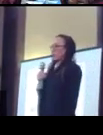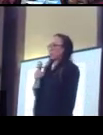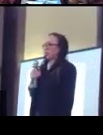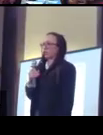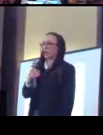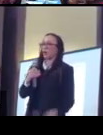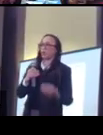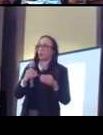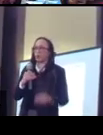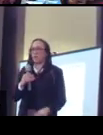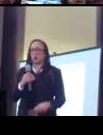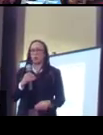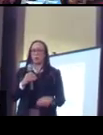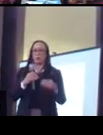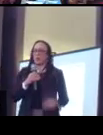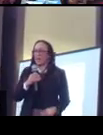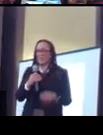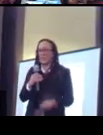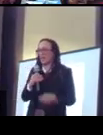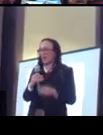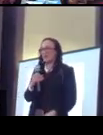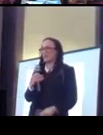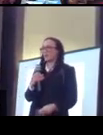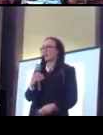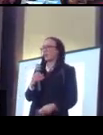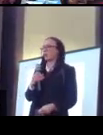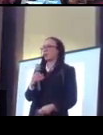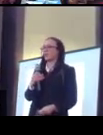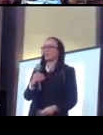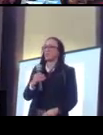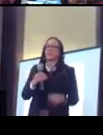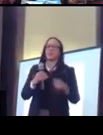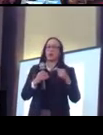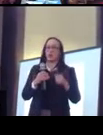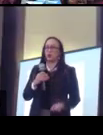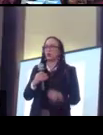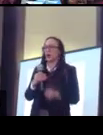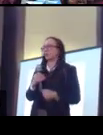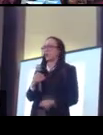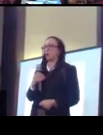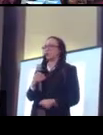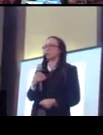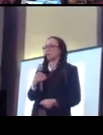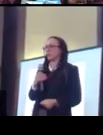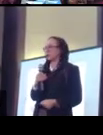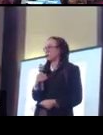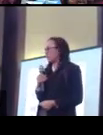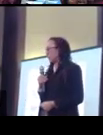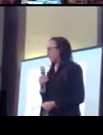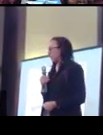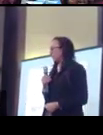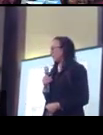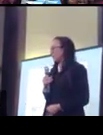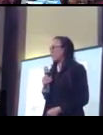We wanted to make sure that from the last day of this planning process, that we knew how to take one step